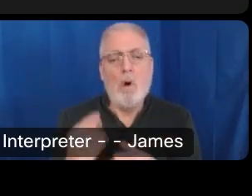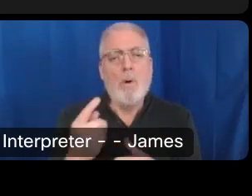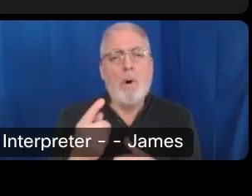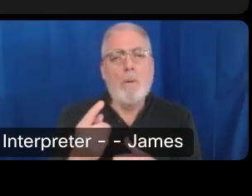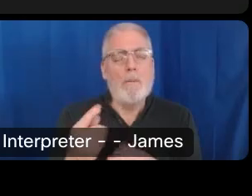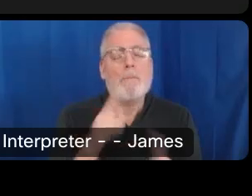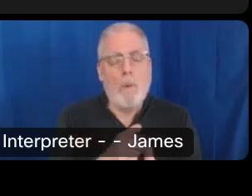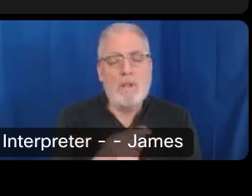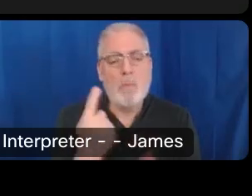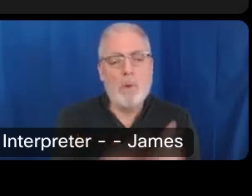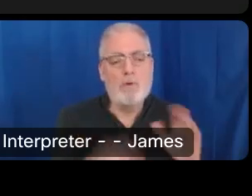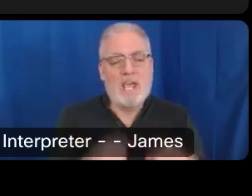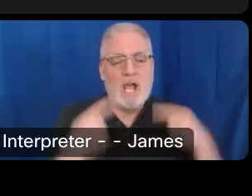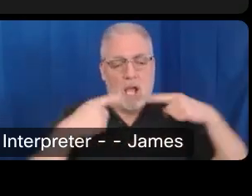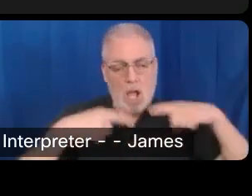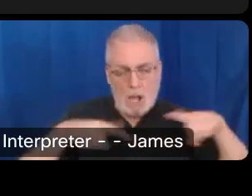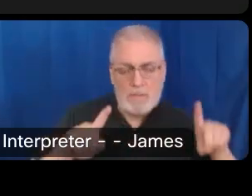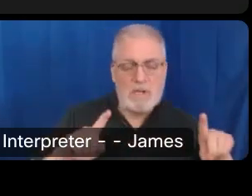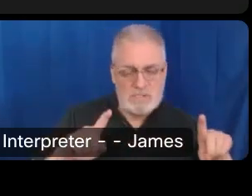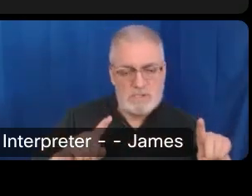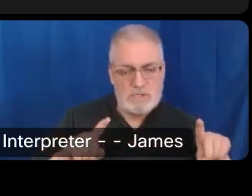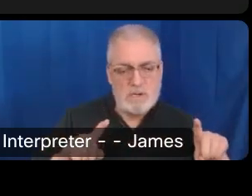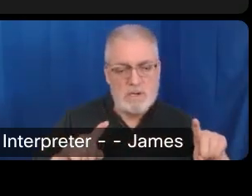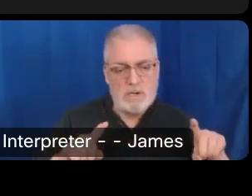other. Yeah, it's a great point. I'm